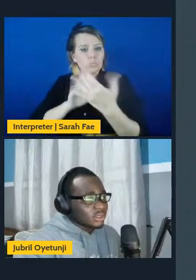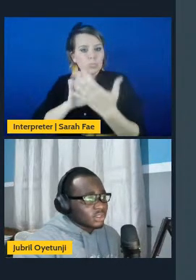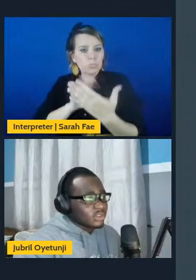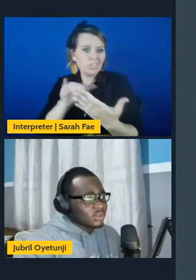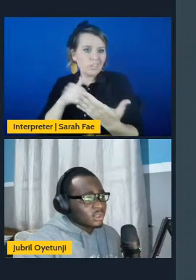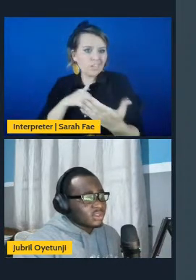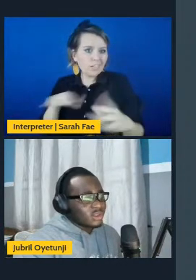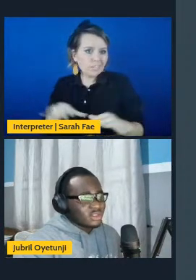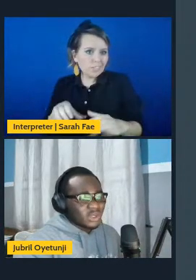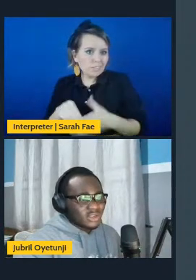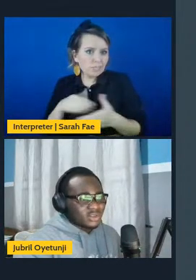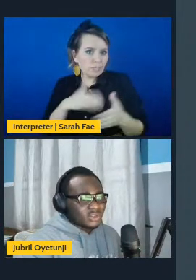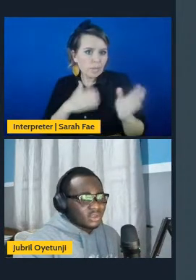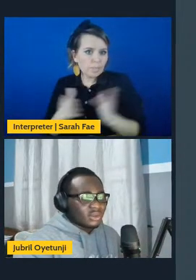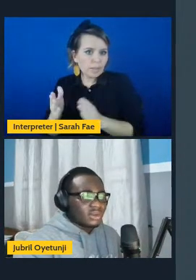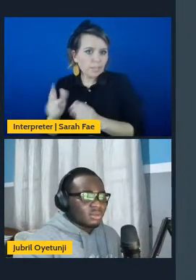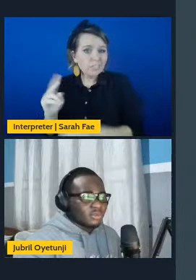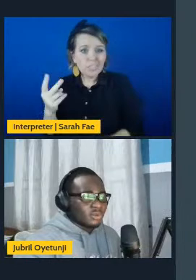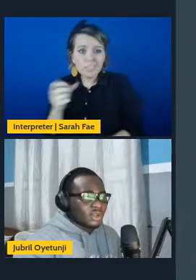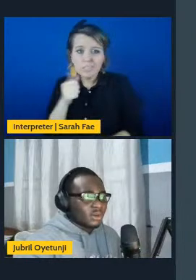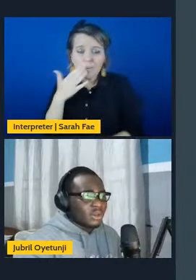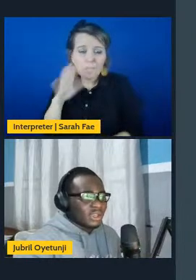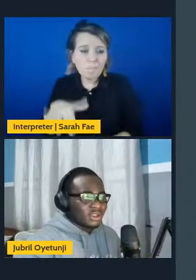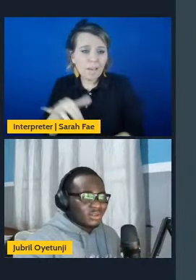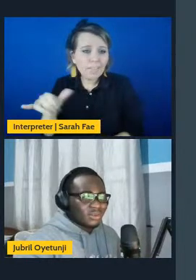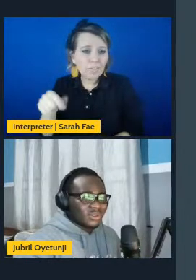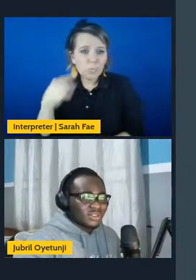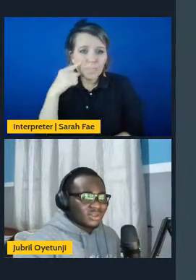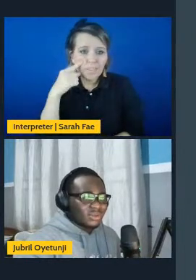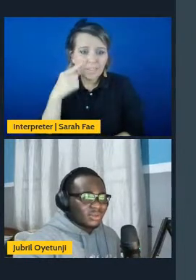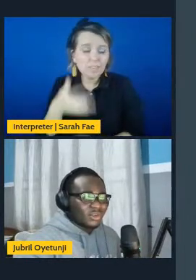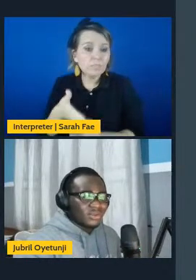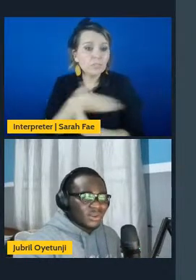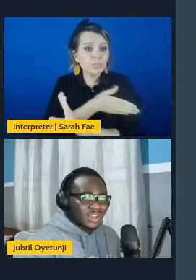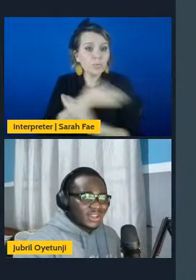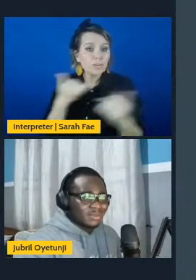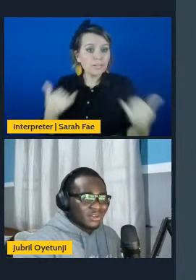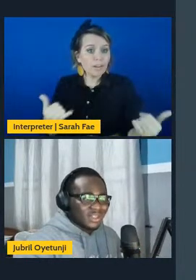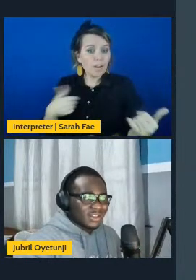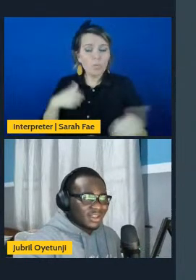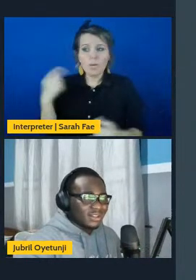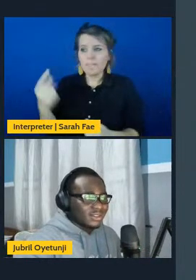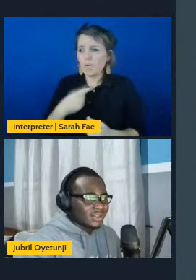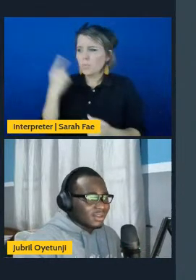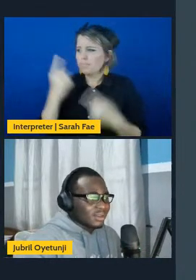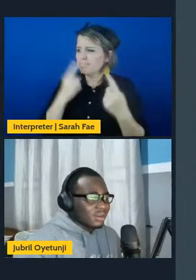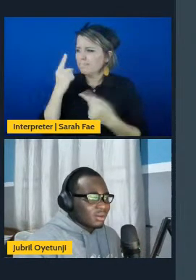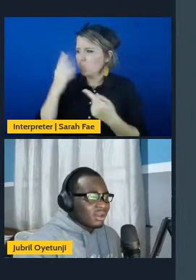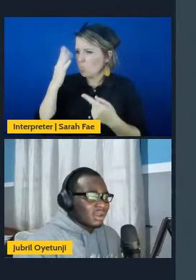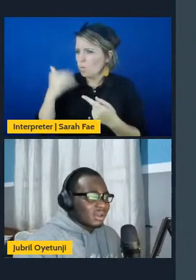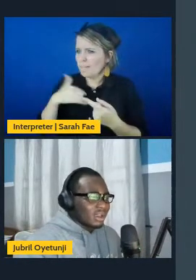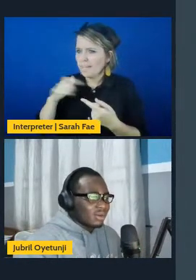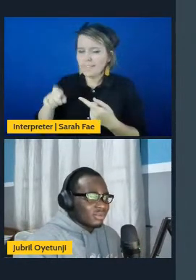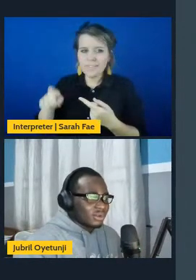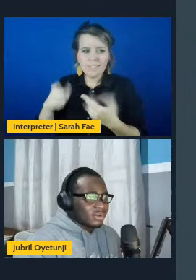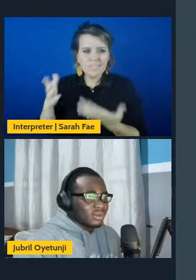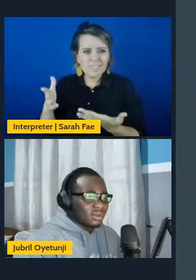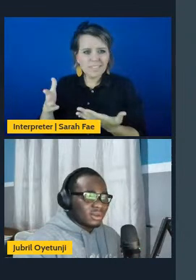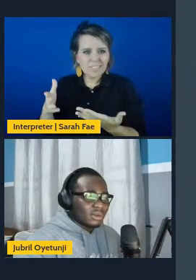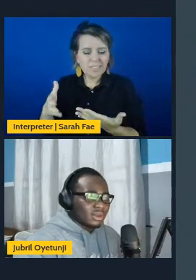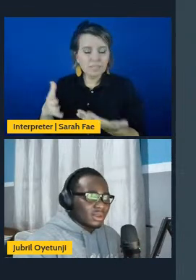Second is it's not as bad as you think. Before now, I had always wondered why I'd need that.